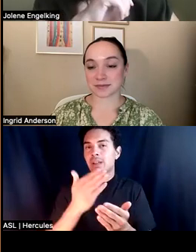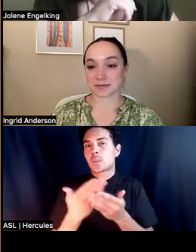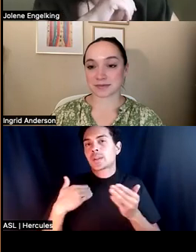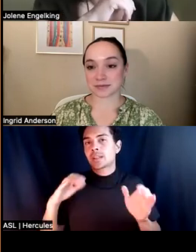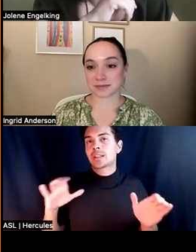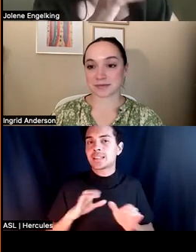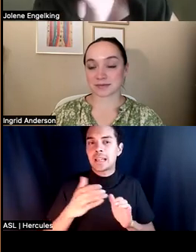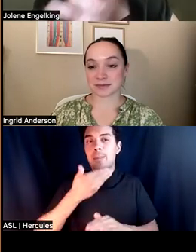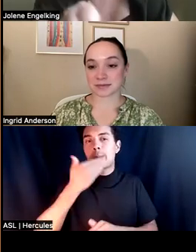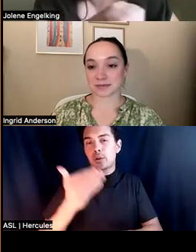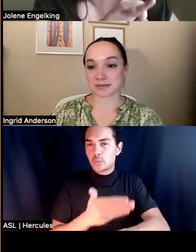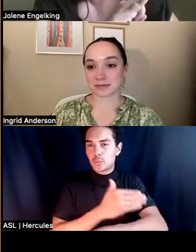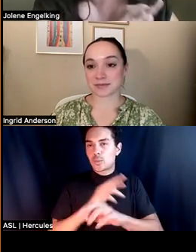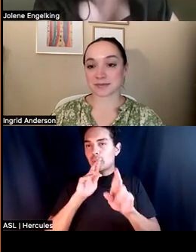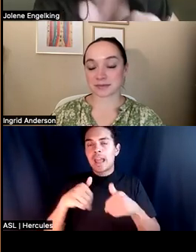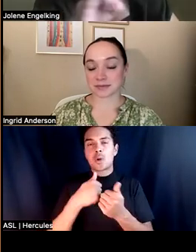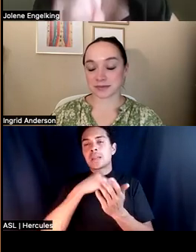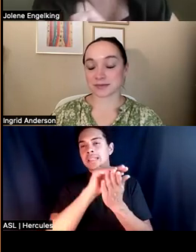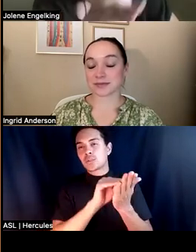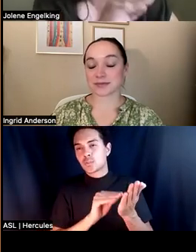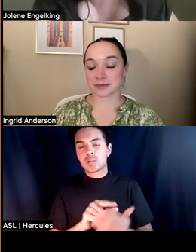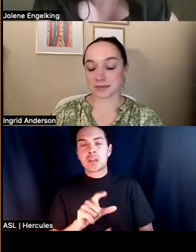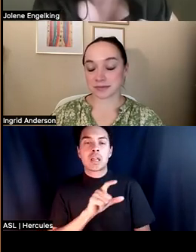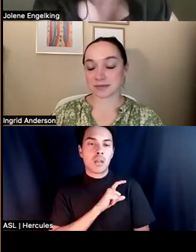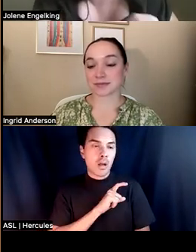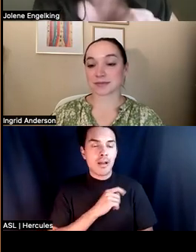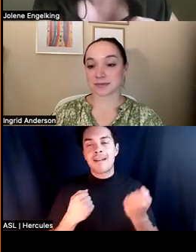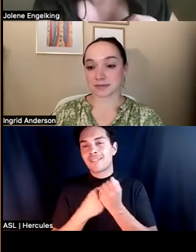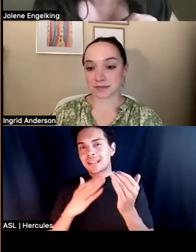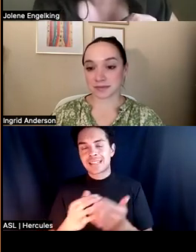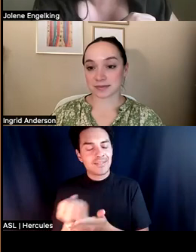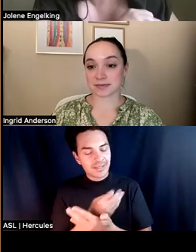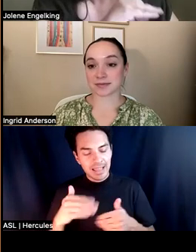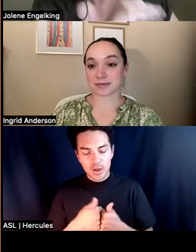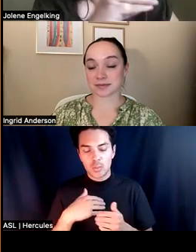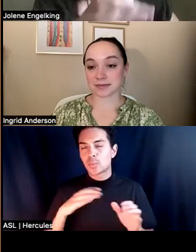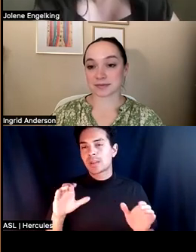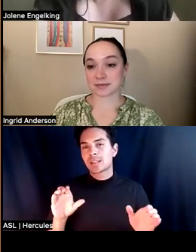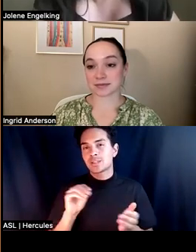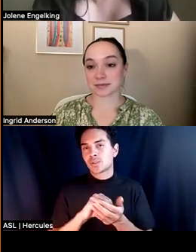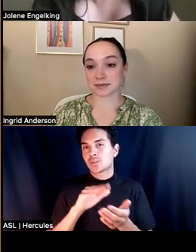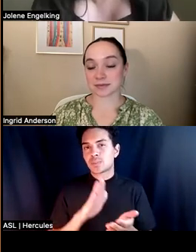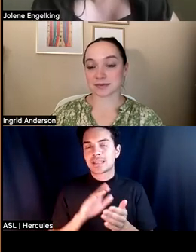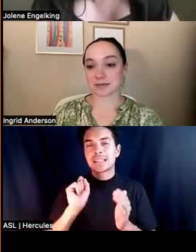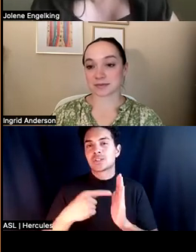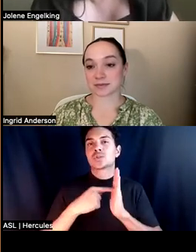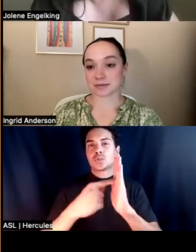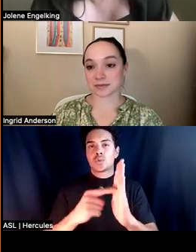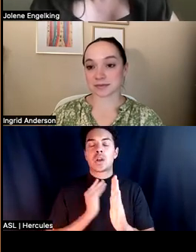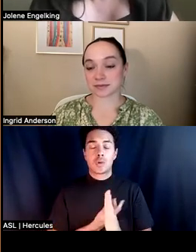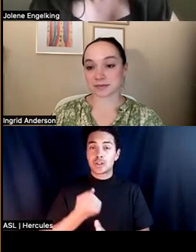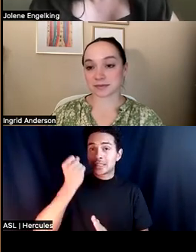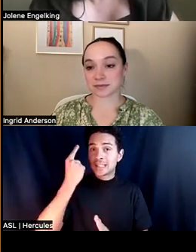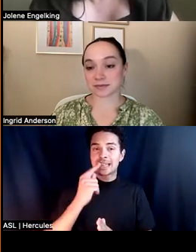lot better. The way that we take our notes, both, as law enforcement, as advocates, things like that, the way that we document things can really show and live out both our understanding